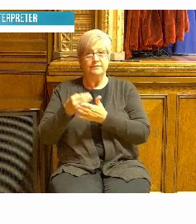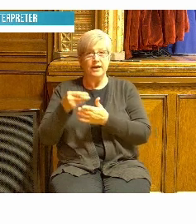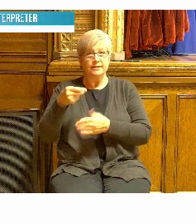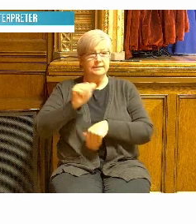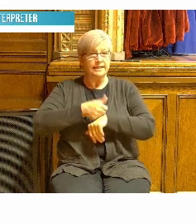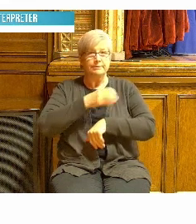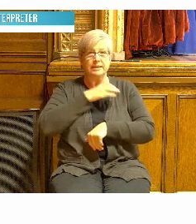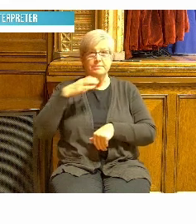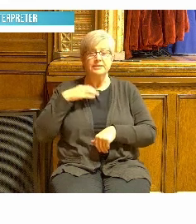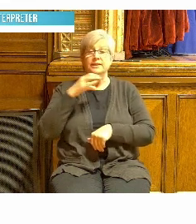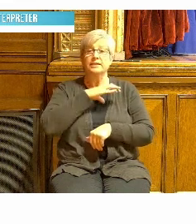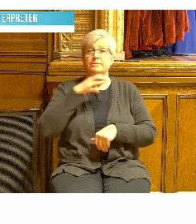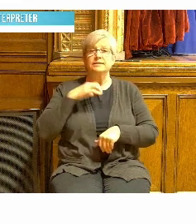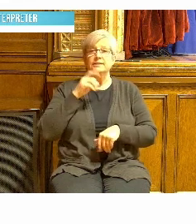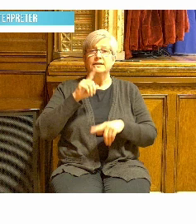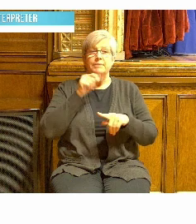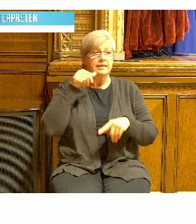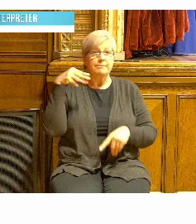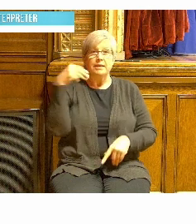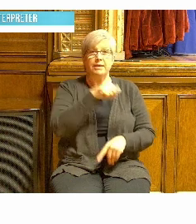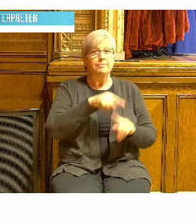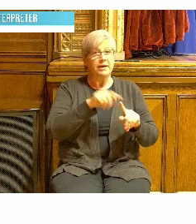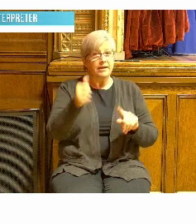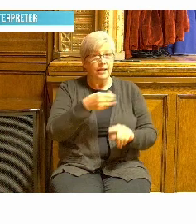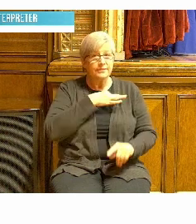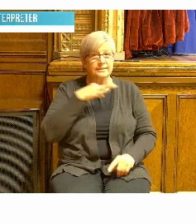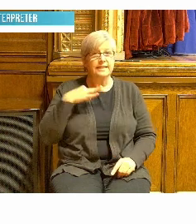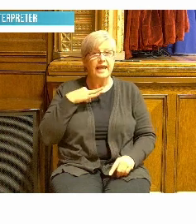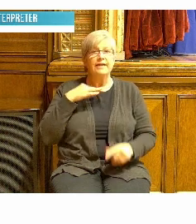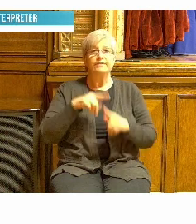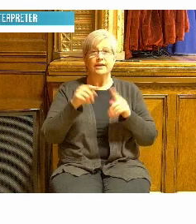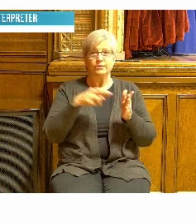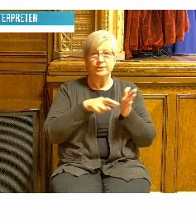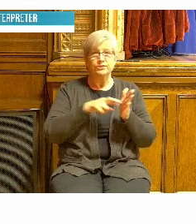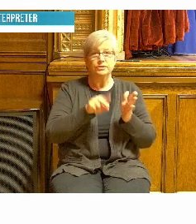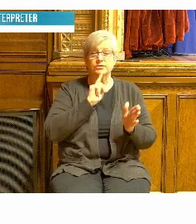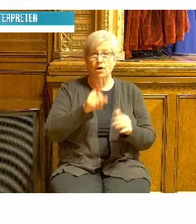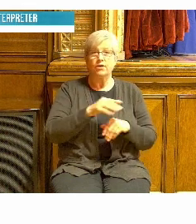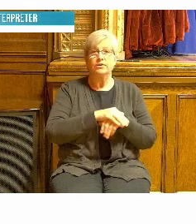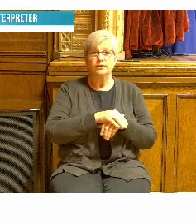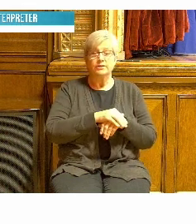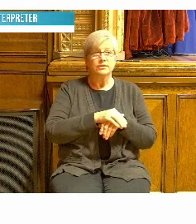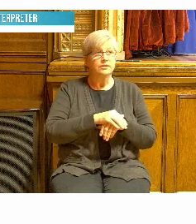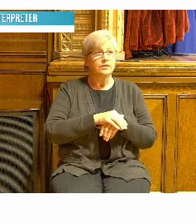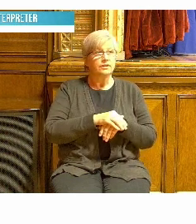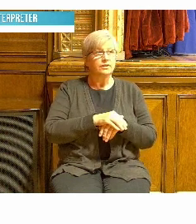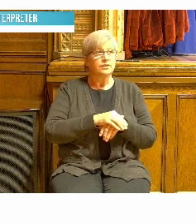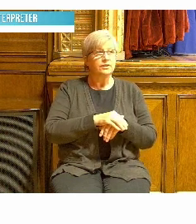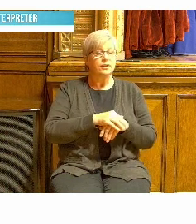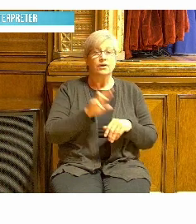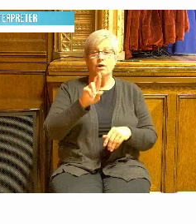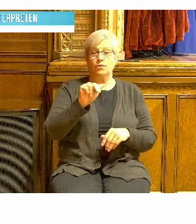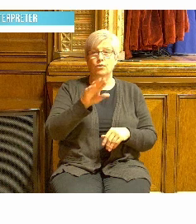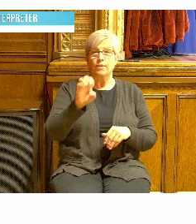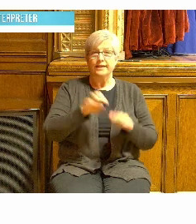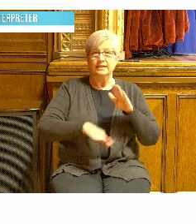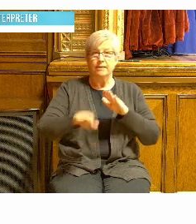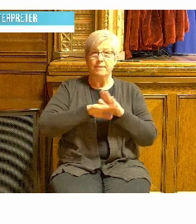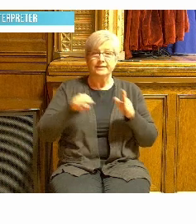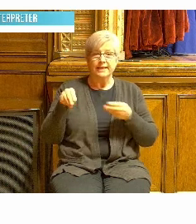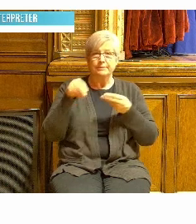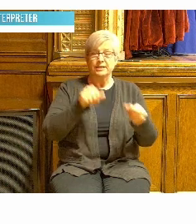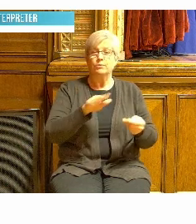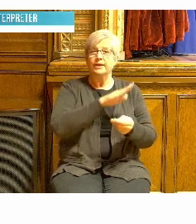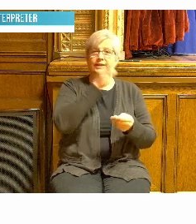commission? Commissioners may not be getting paid, but other staff and researchers are. Race-based compensation will